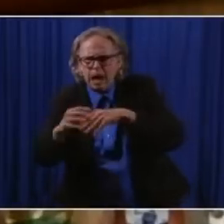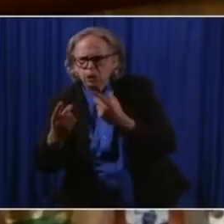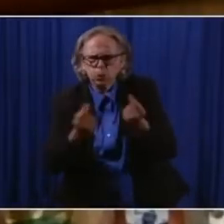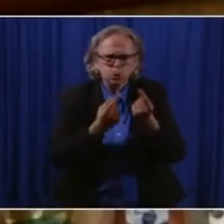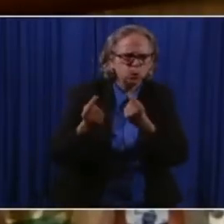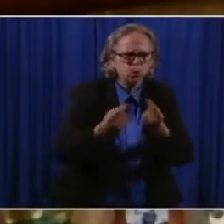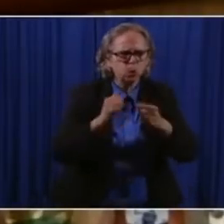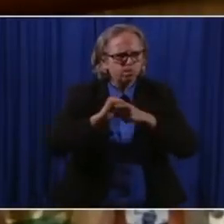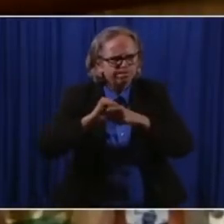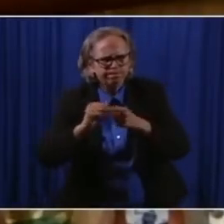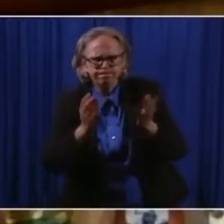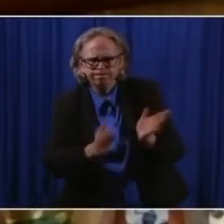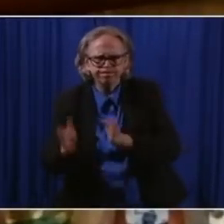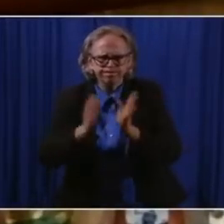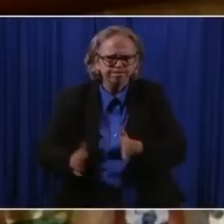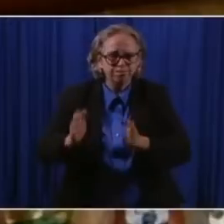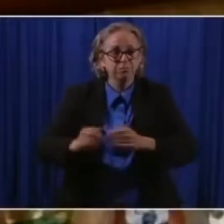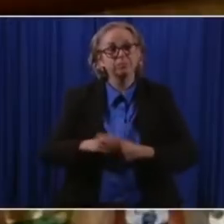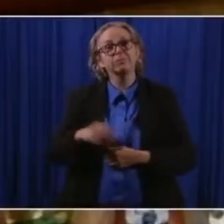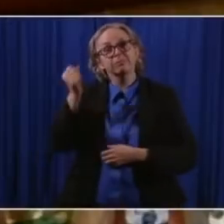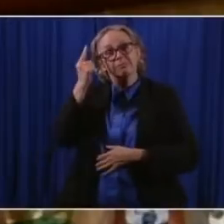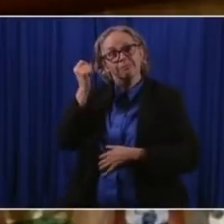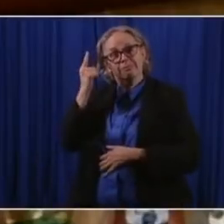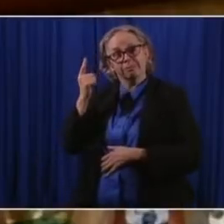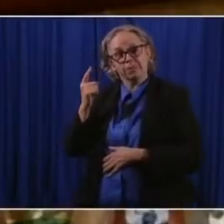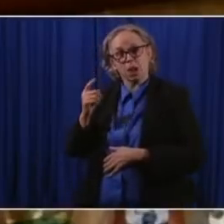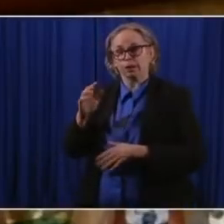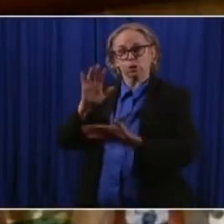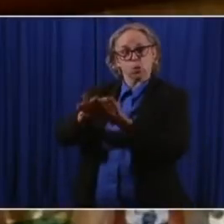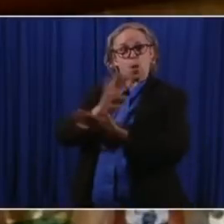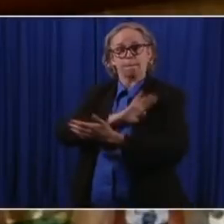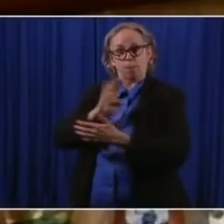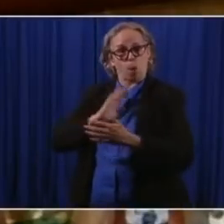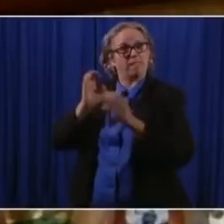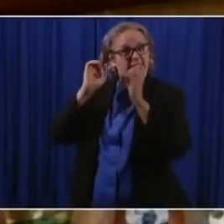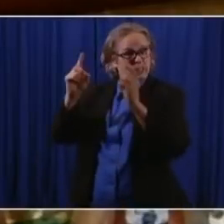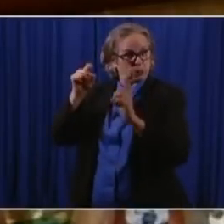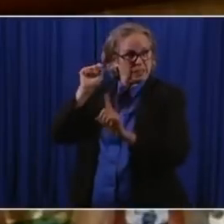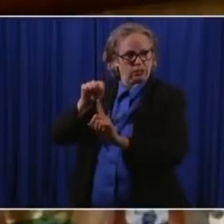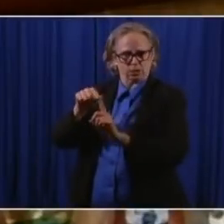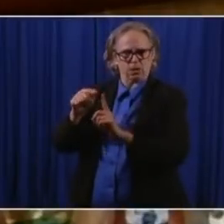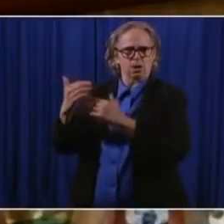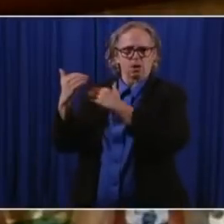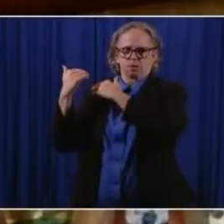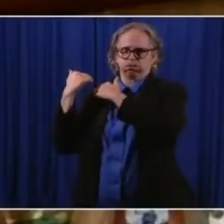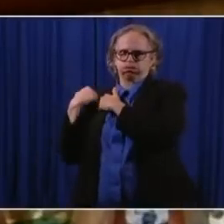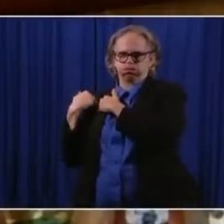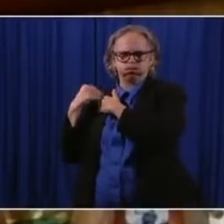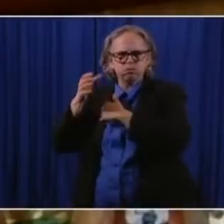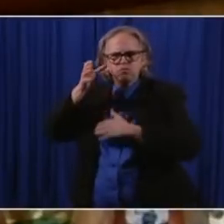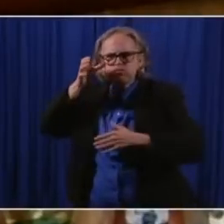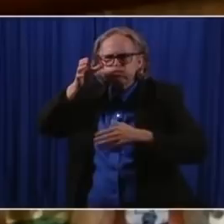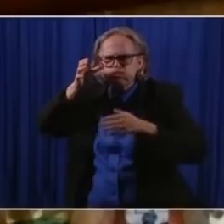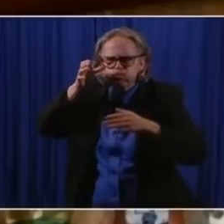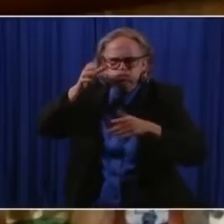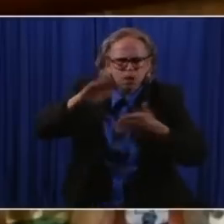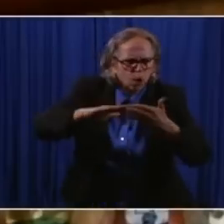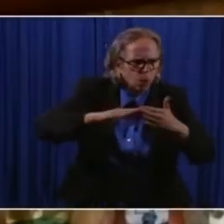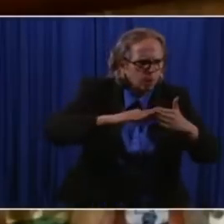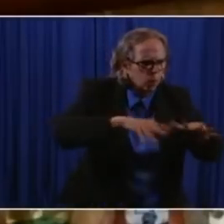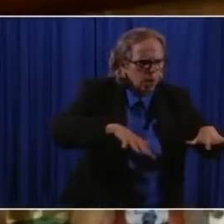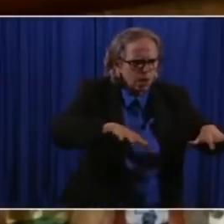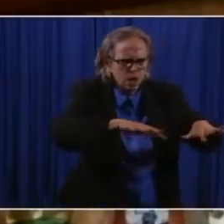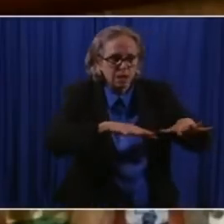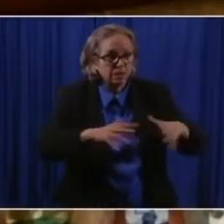our Board of Education tasked me to listen to our community. We spent a great deal of time with families and focus groups, listening to their